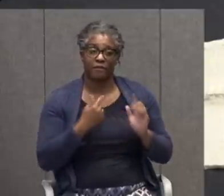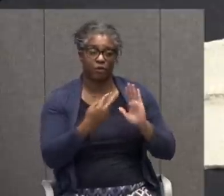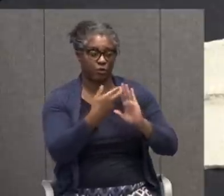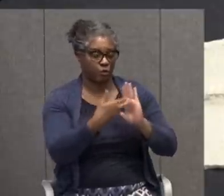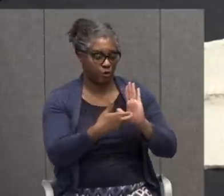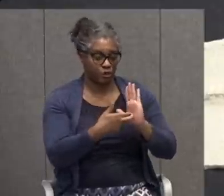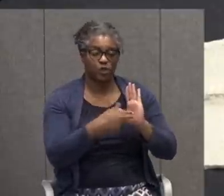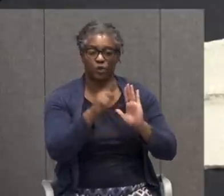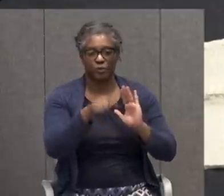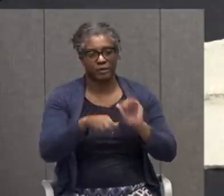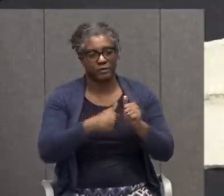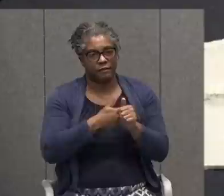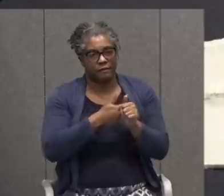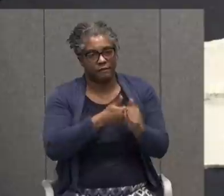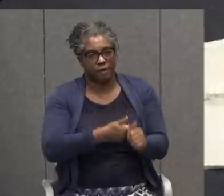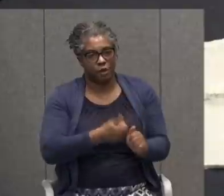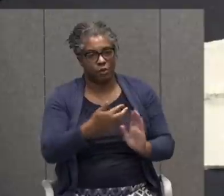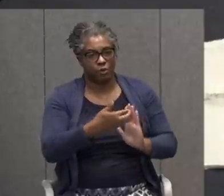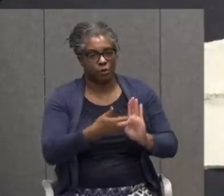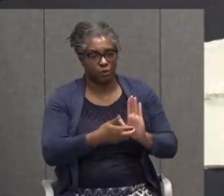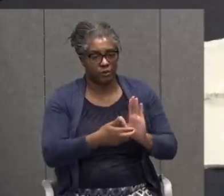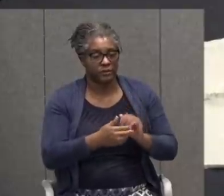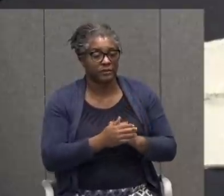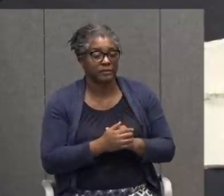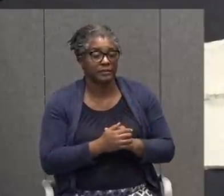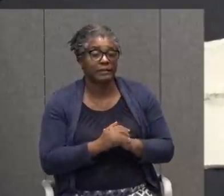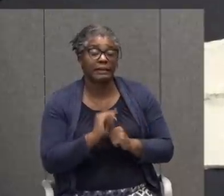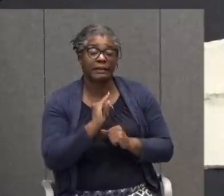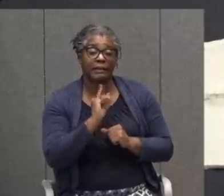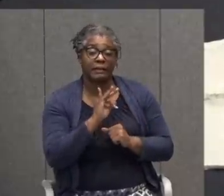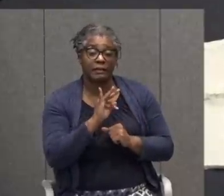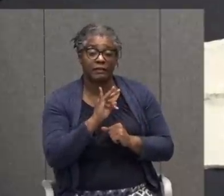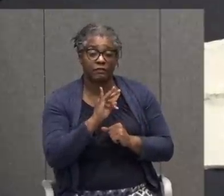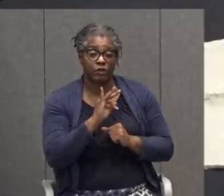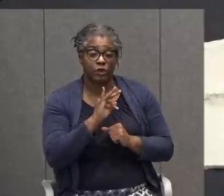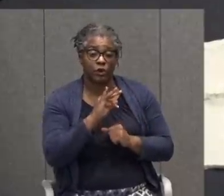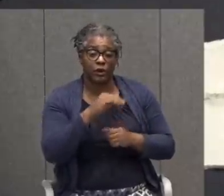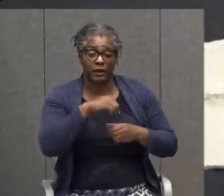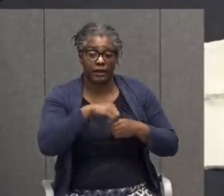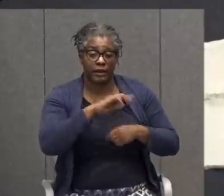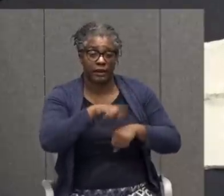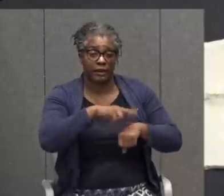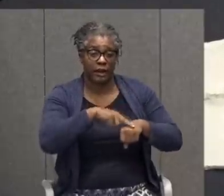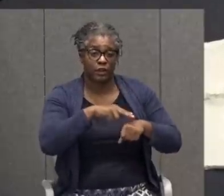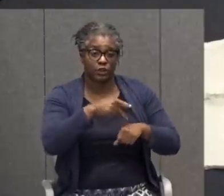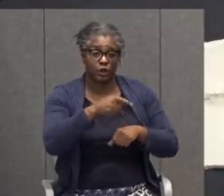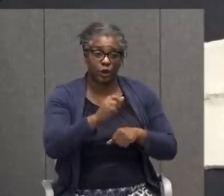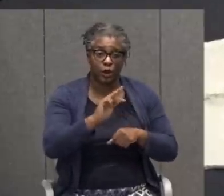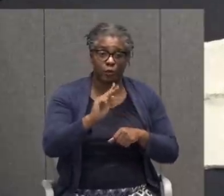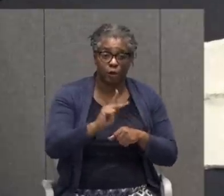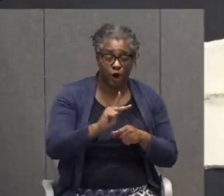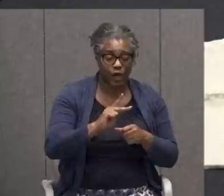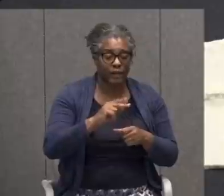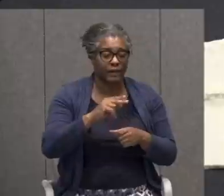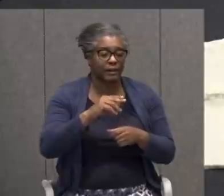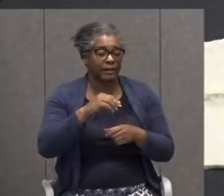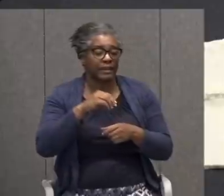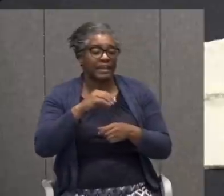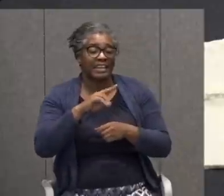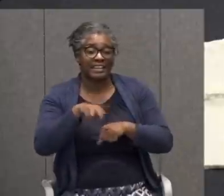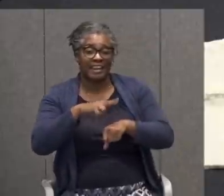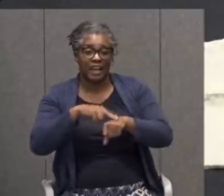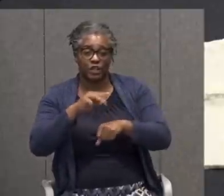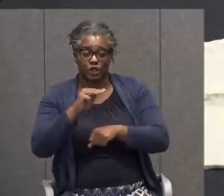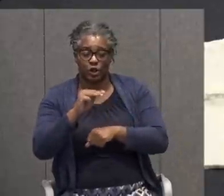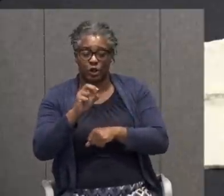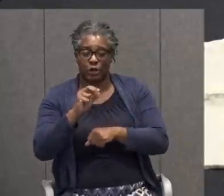sure that you follow those rules. If you are in a national park or in a national monument and you find fossilized material,